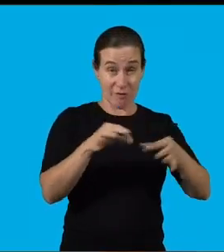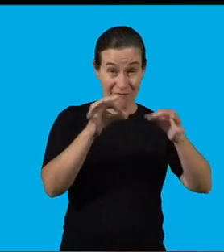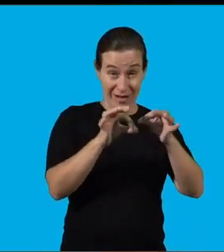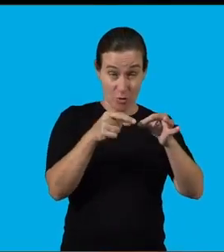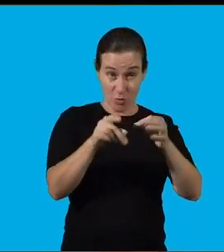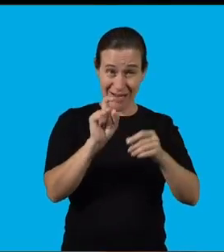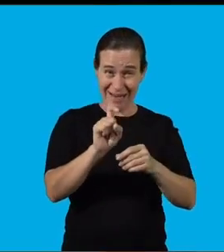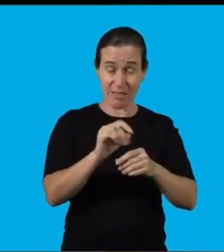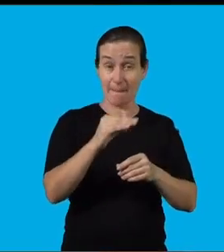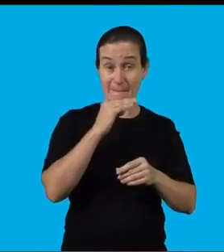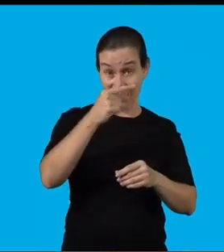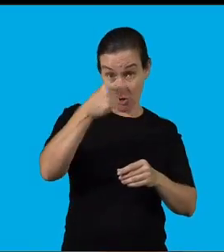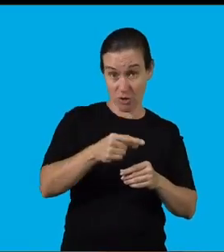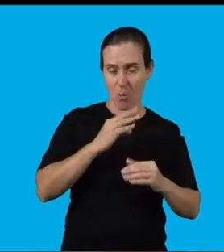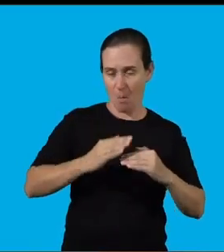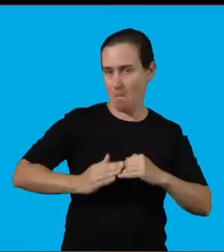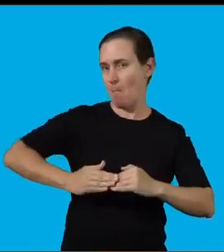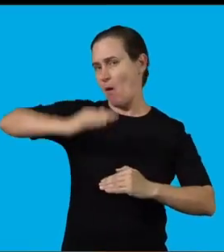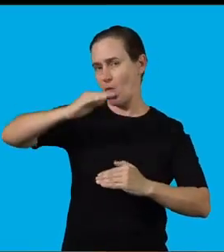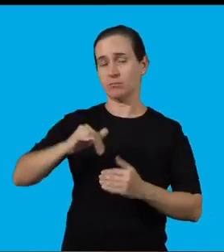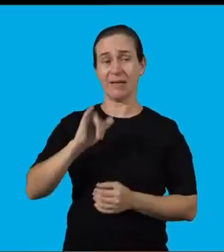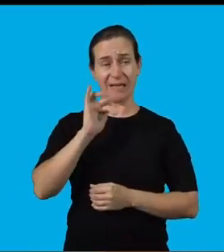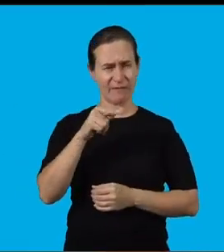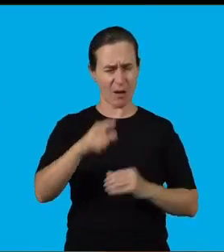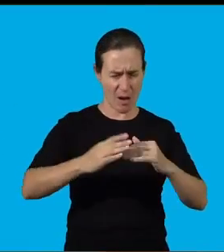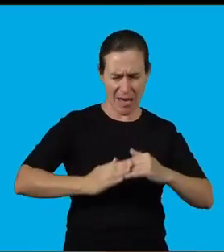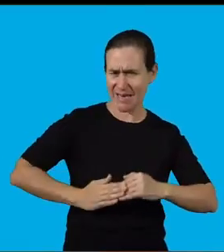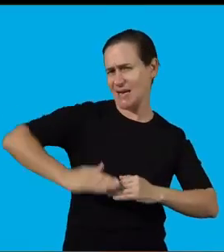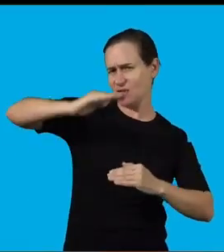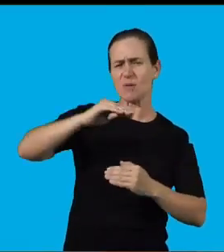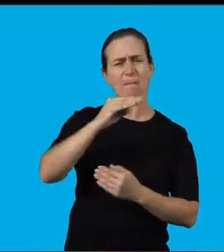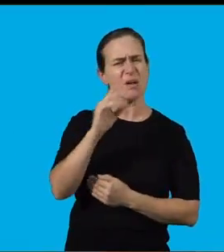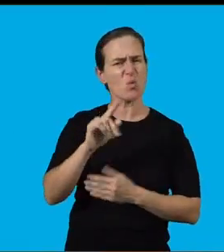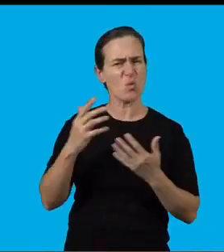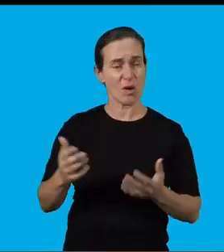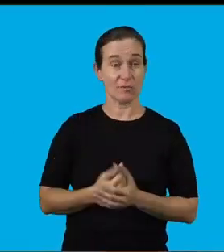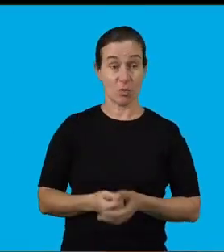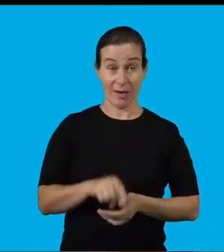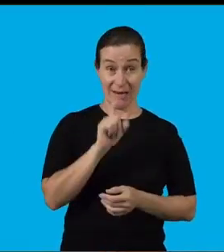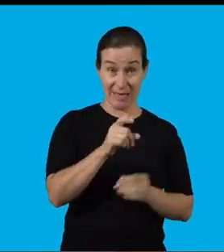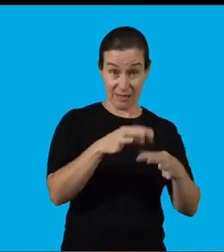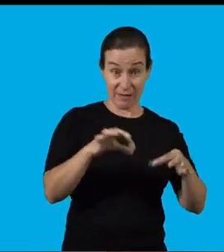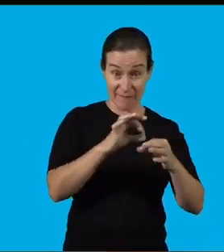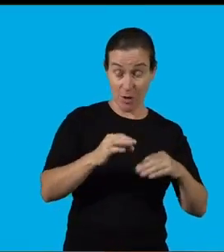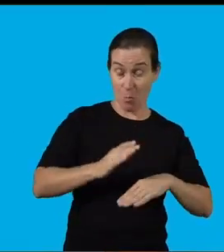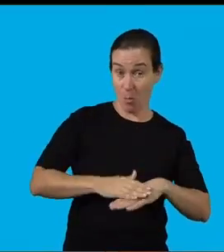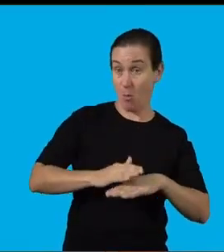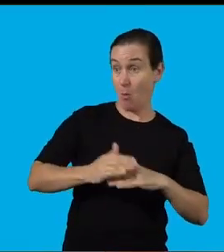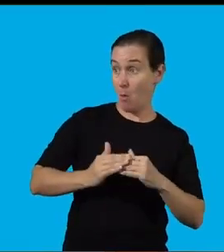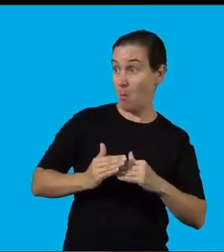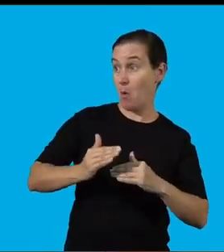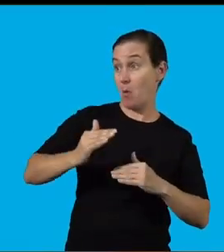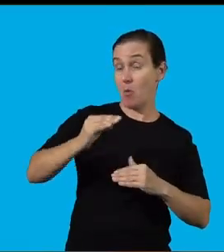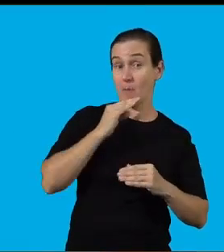g increase? Now, when a function is increasing, what that means is as the x values get bigger, so as the x